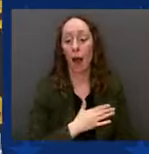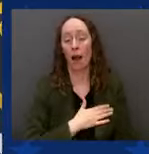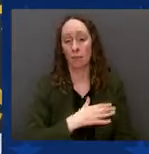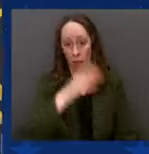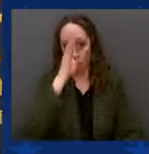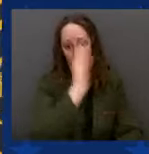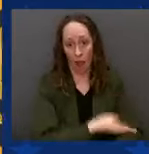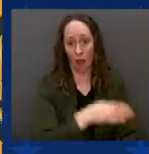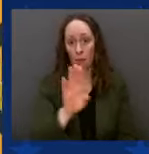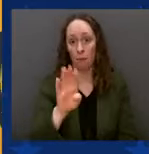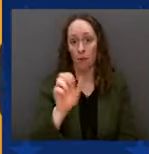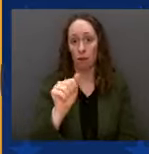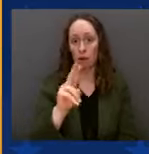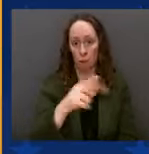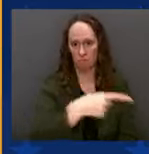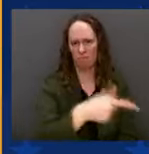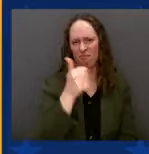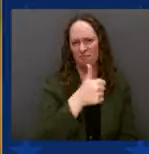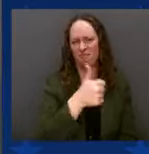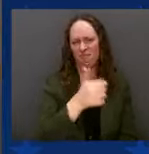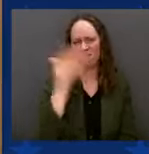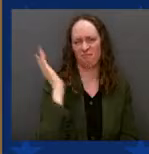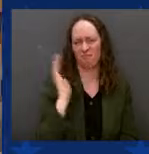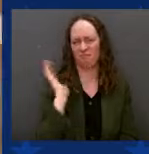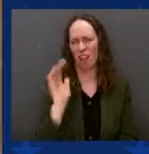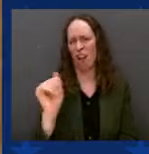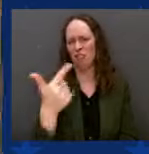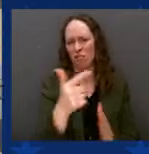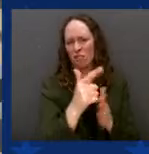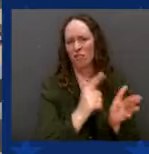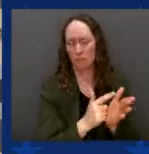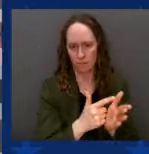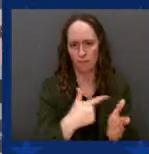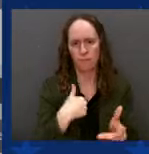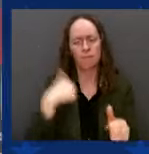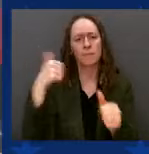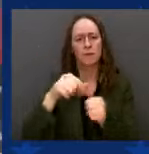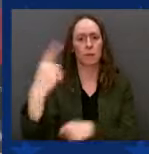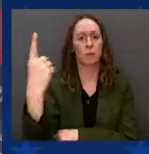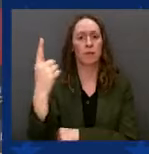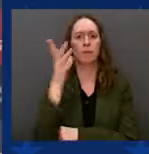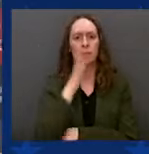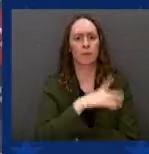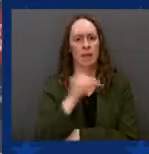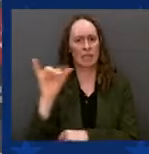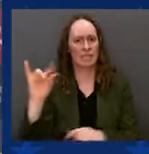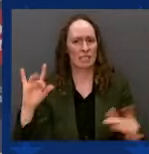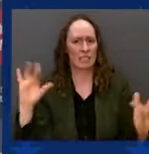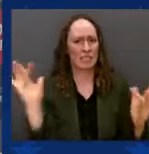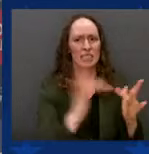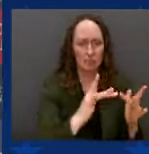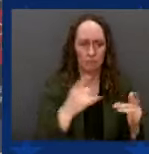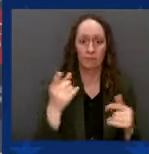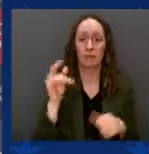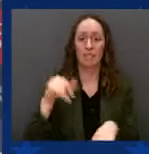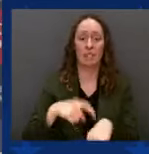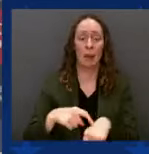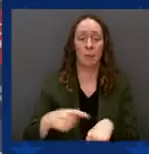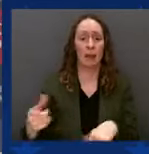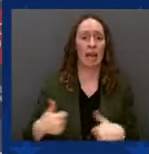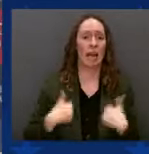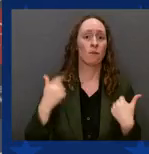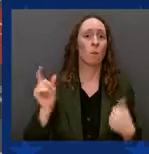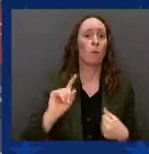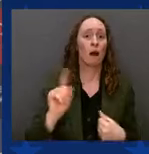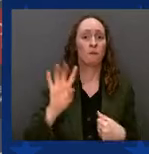called who lived on 4th Street in an area that's kind of tough. She was had rented